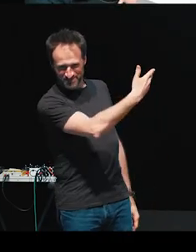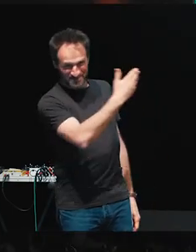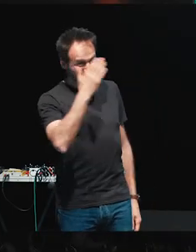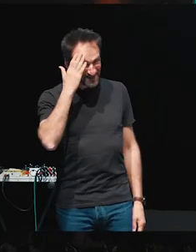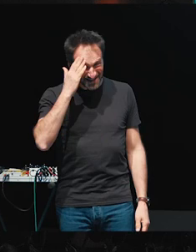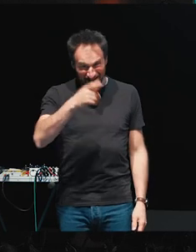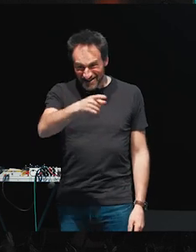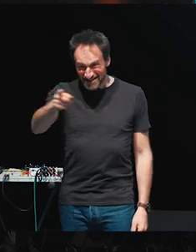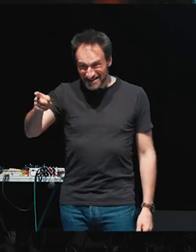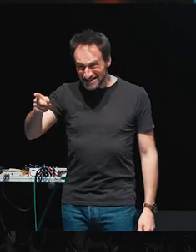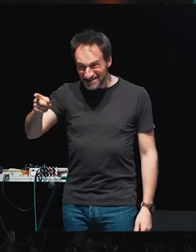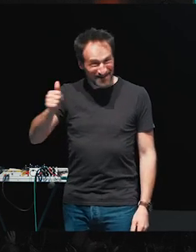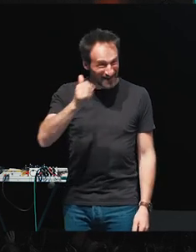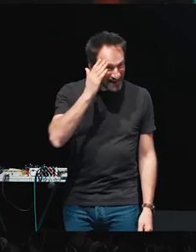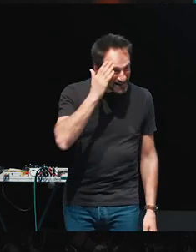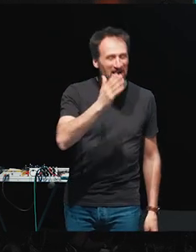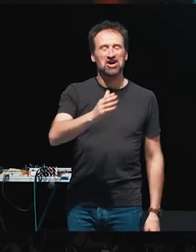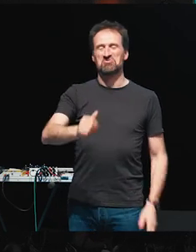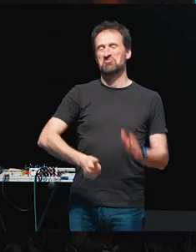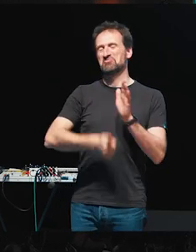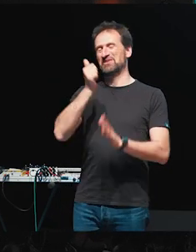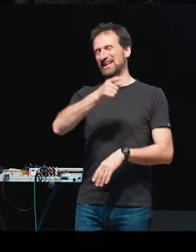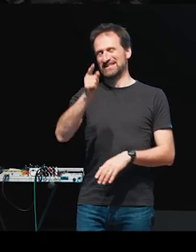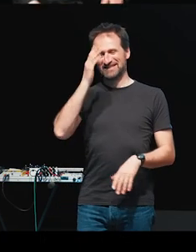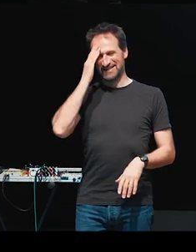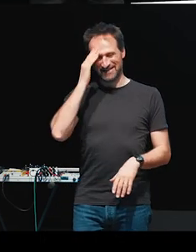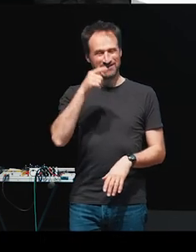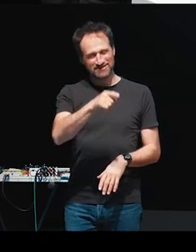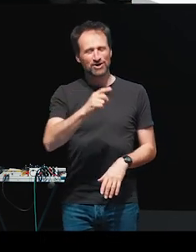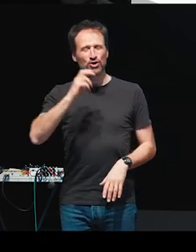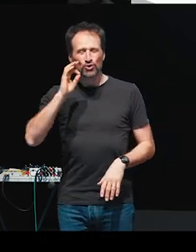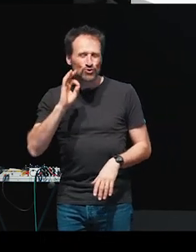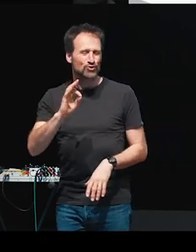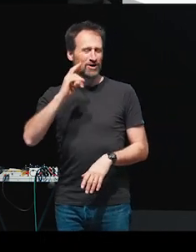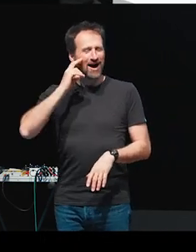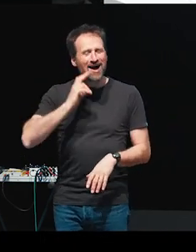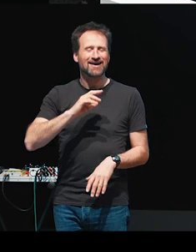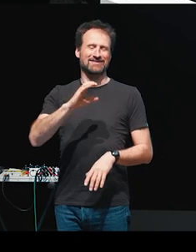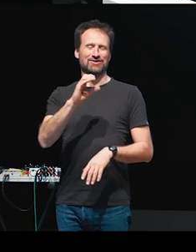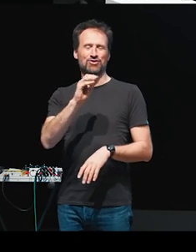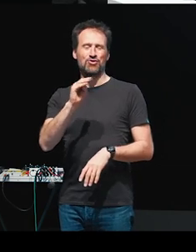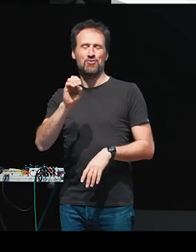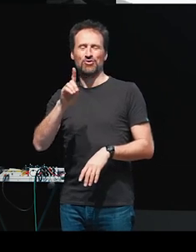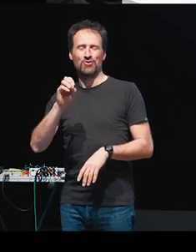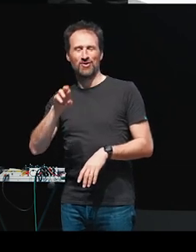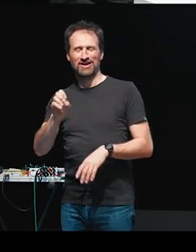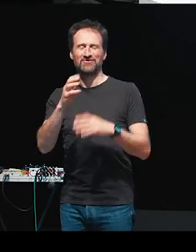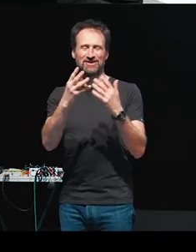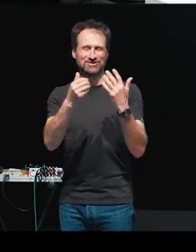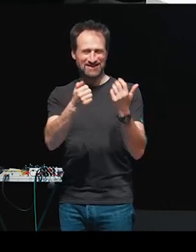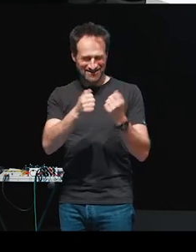this? Yeah, most of you. Cool. It's a good old Commodore 64, the hero of my